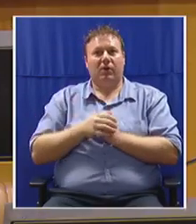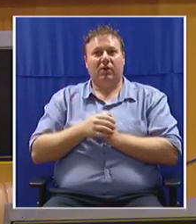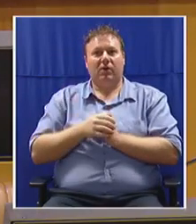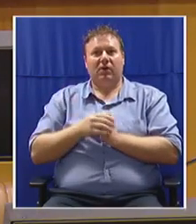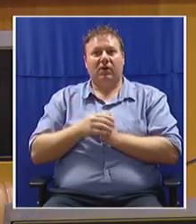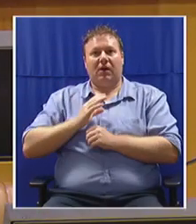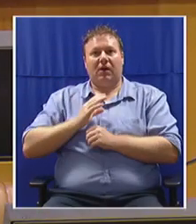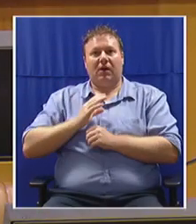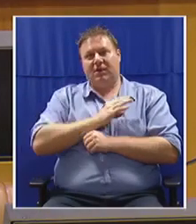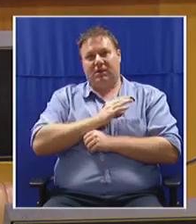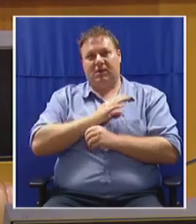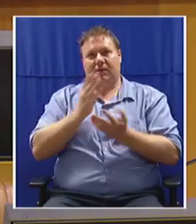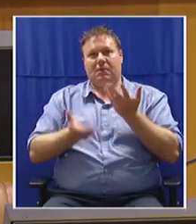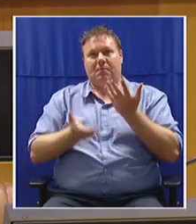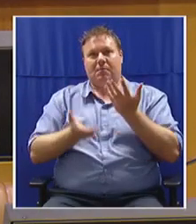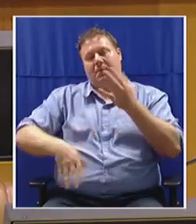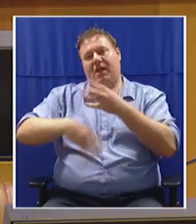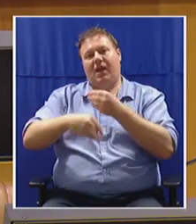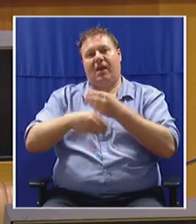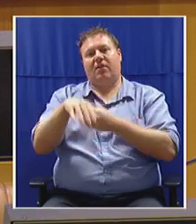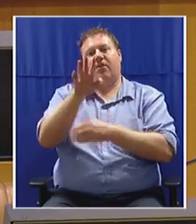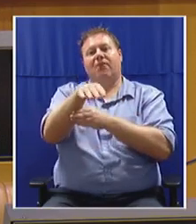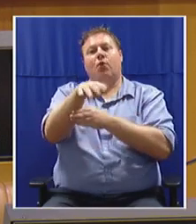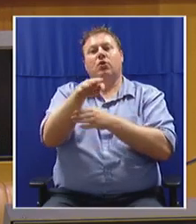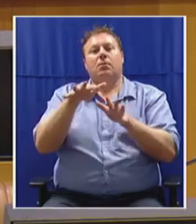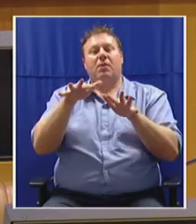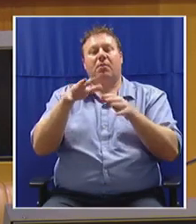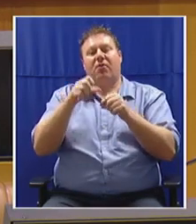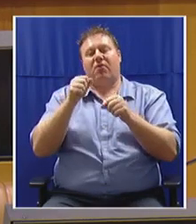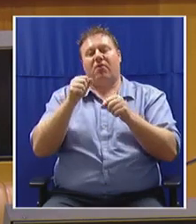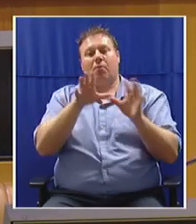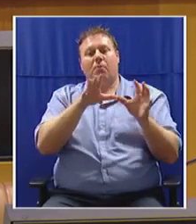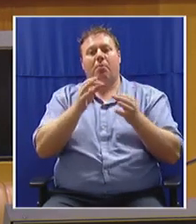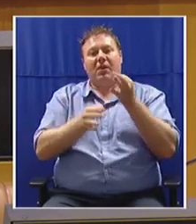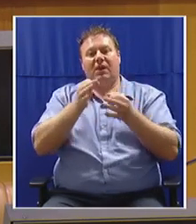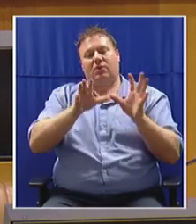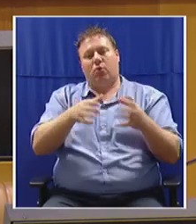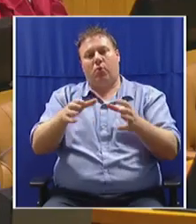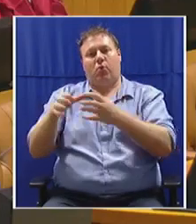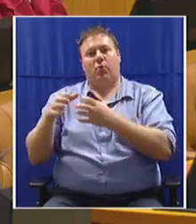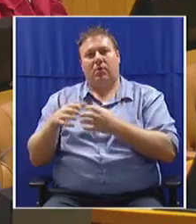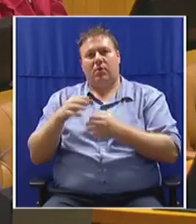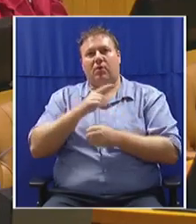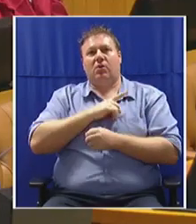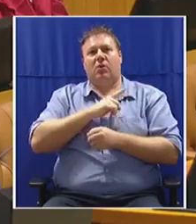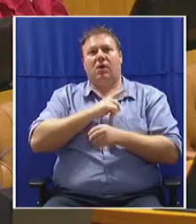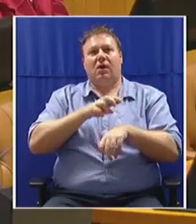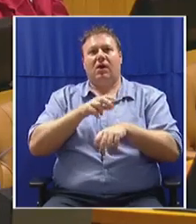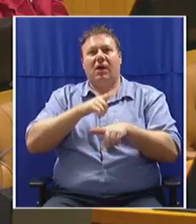abali-14 abasuka kule mibutho kuba kufuneka siwugqibe lo mcimbi womhlaba. Lo komiti